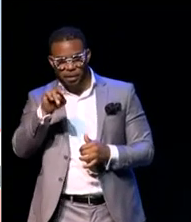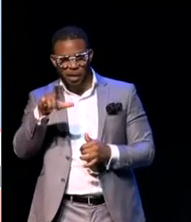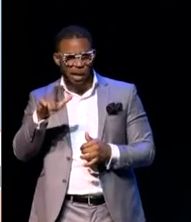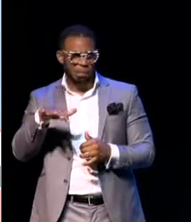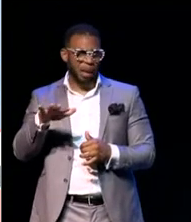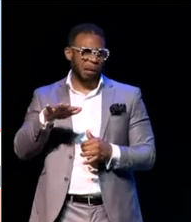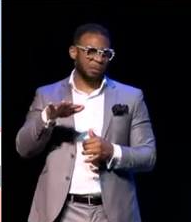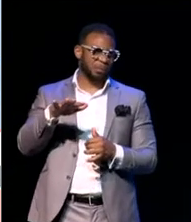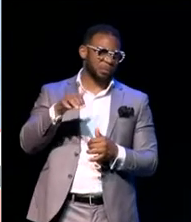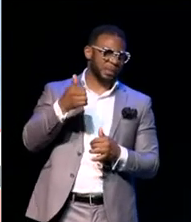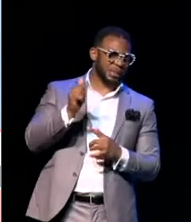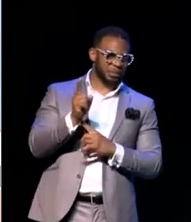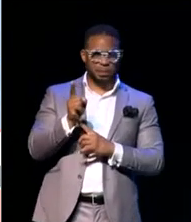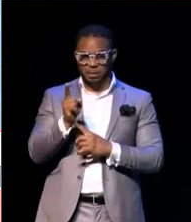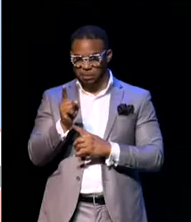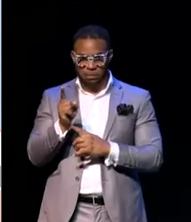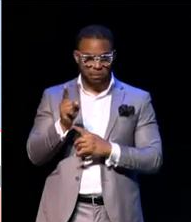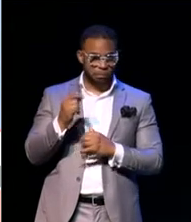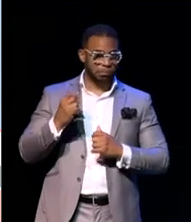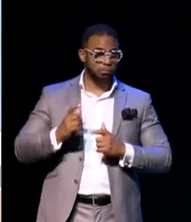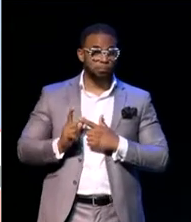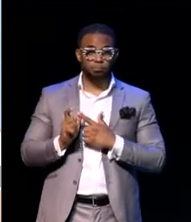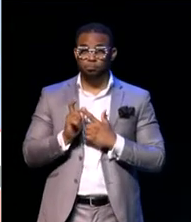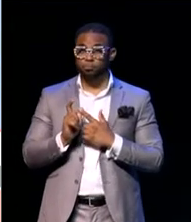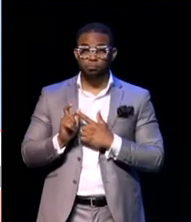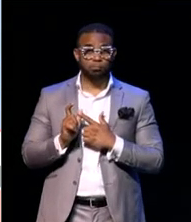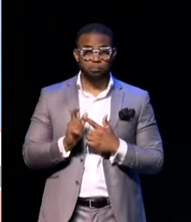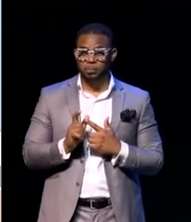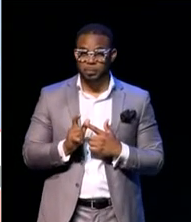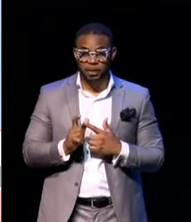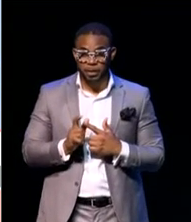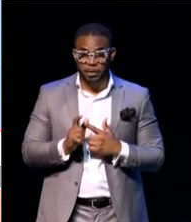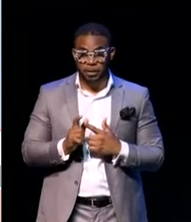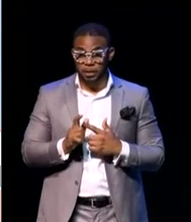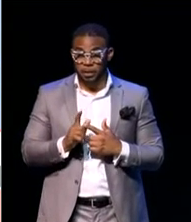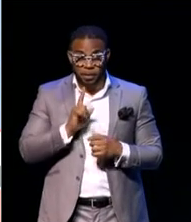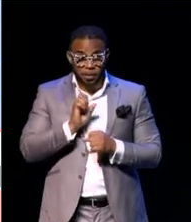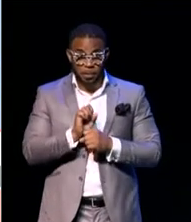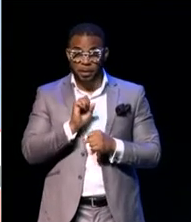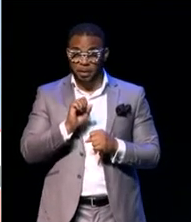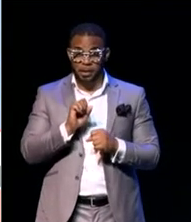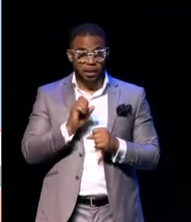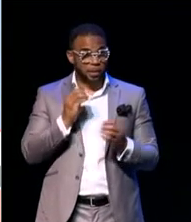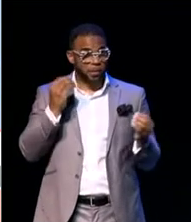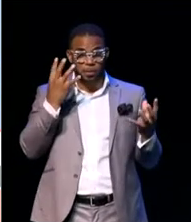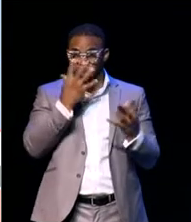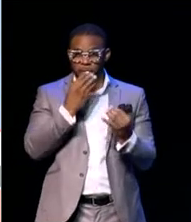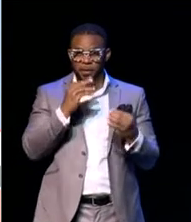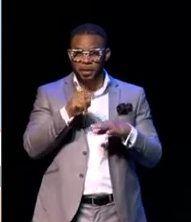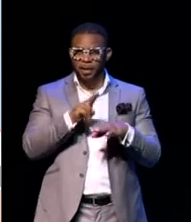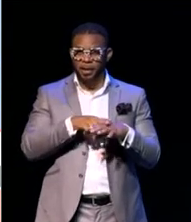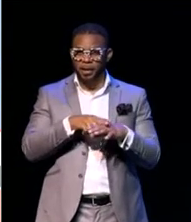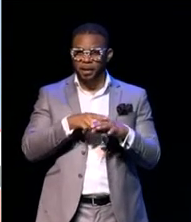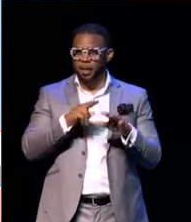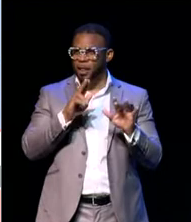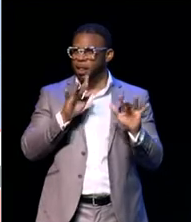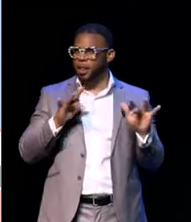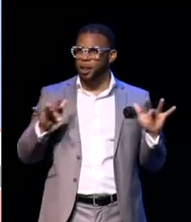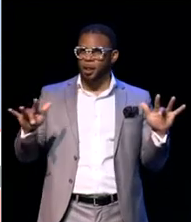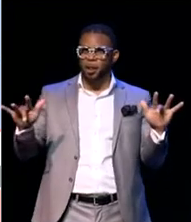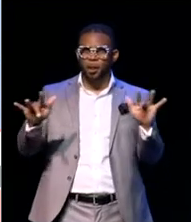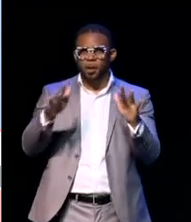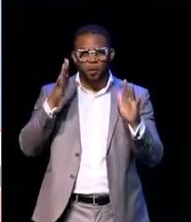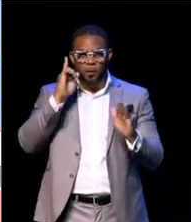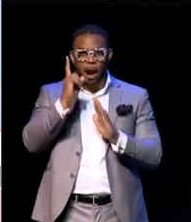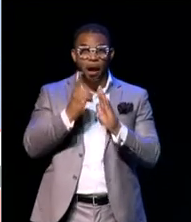in about 10 minutes of jogging, and we'd be essentially in a beautiful nature wonderland